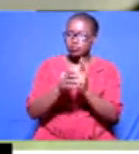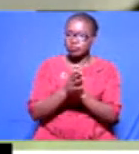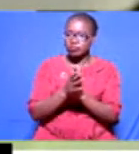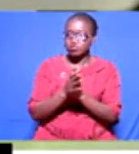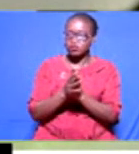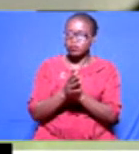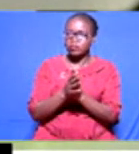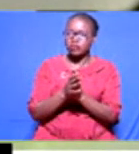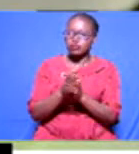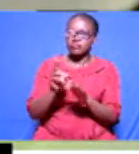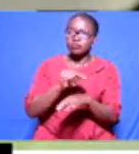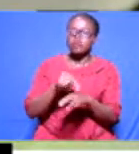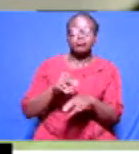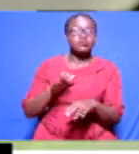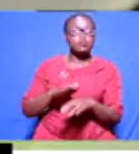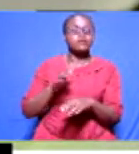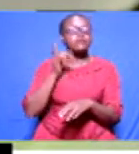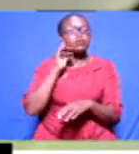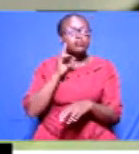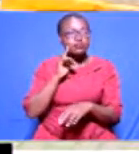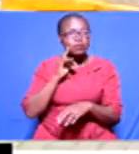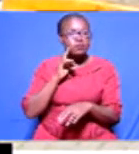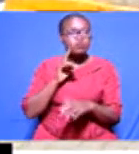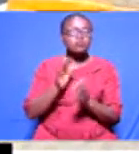of the National Women Deaf Football Team.